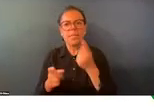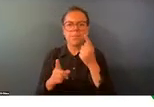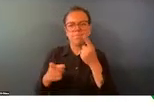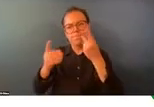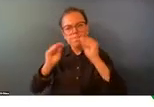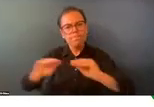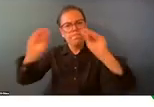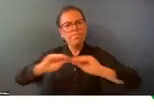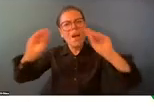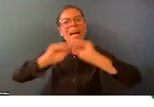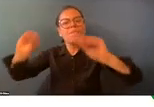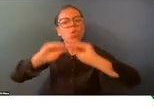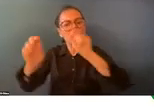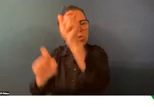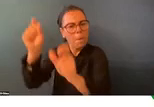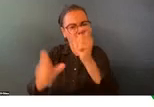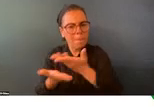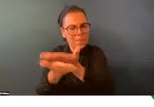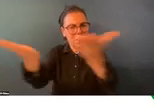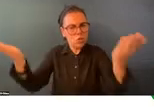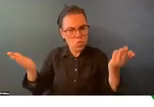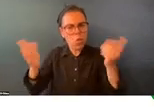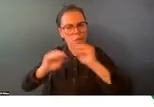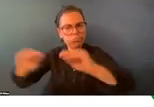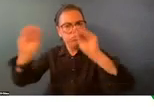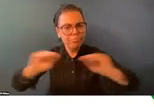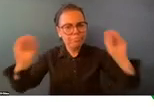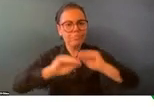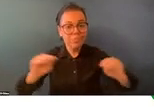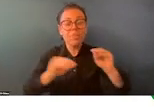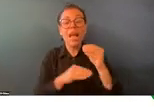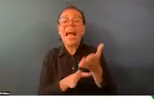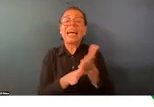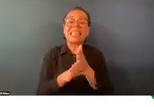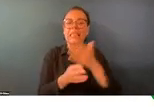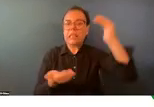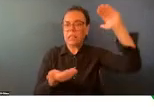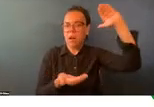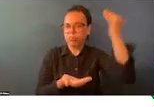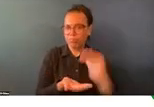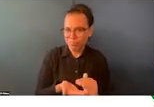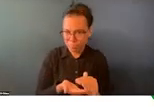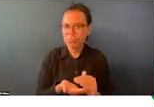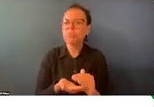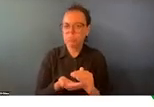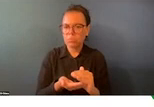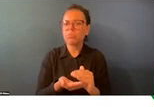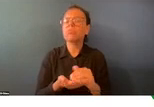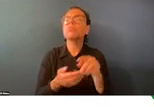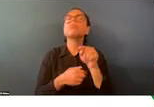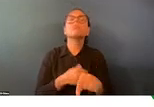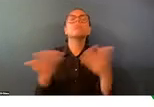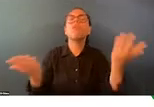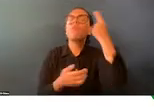Climate, Environment and Disaster Risk Reduction Integration Guidance, and will apply the CEDRIC tool that assesses